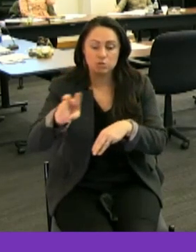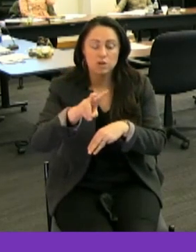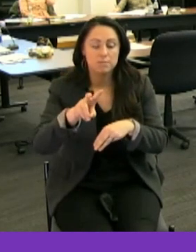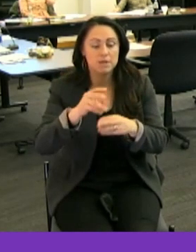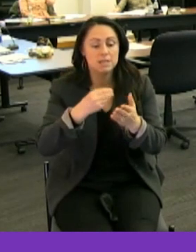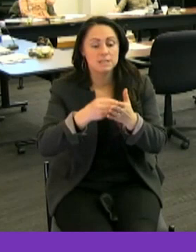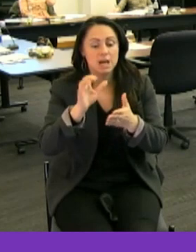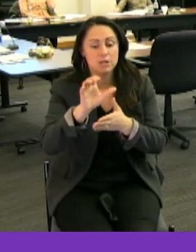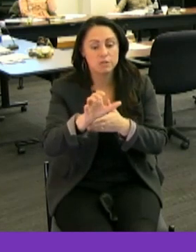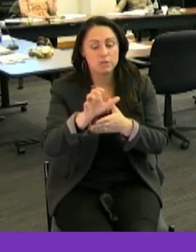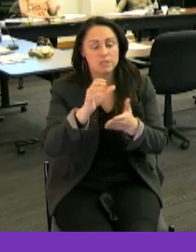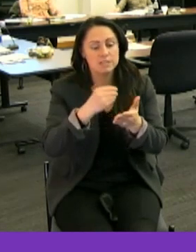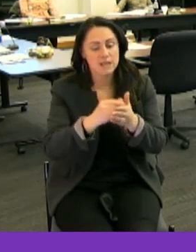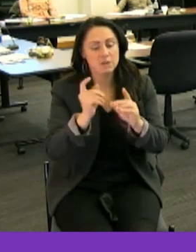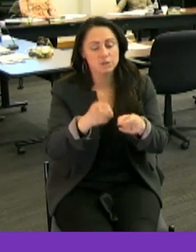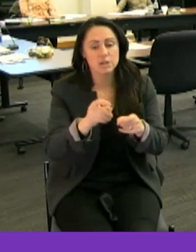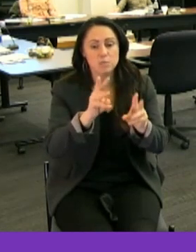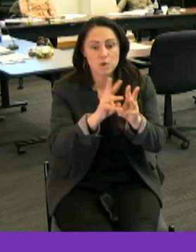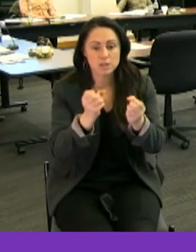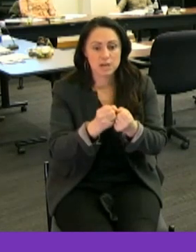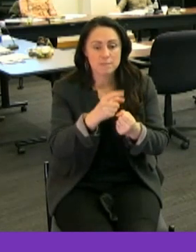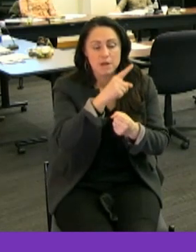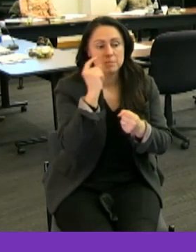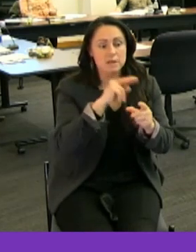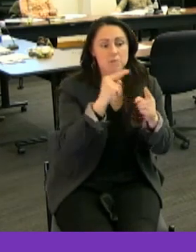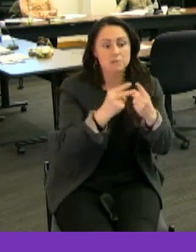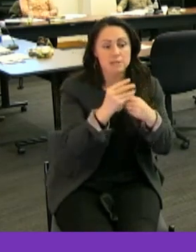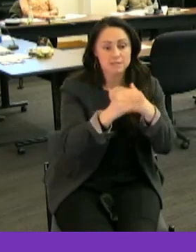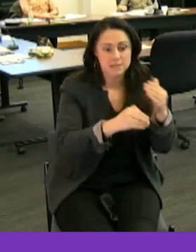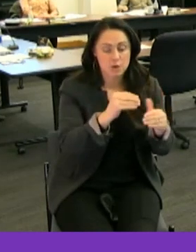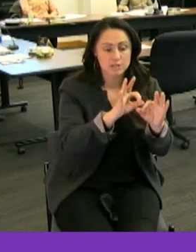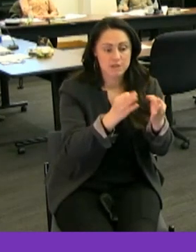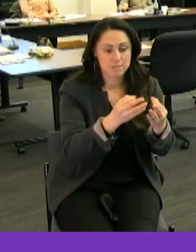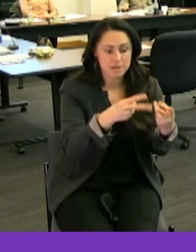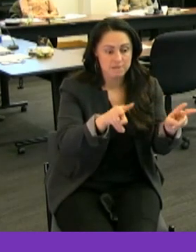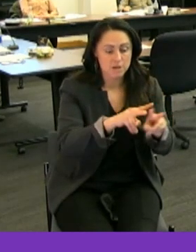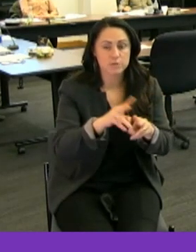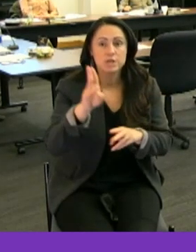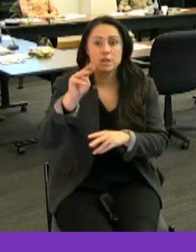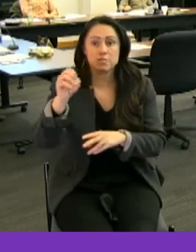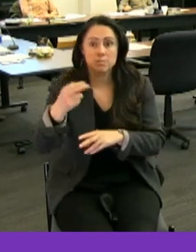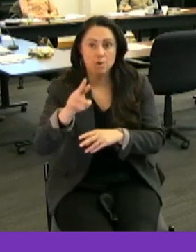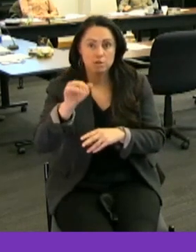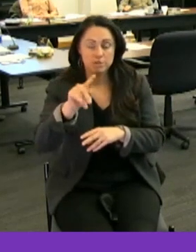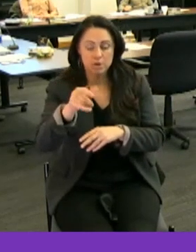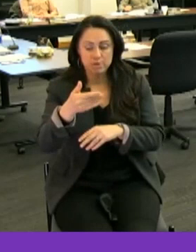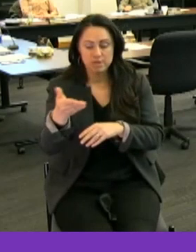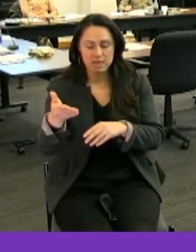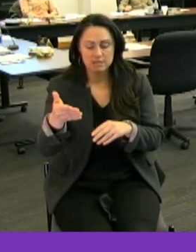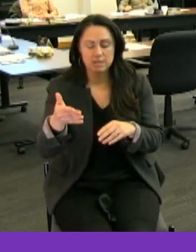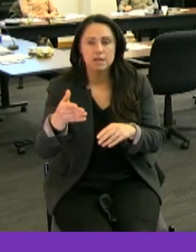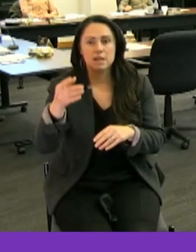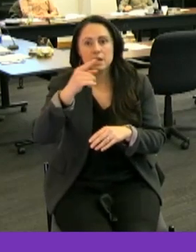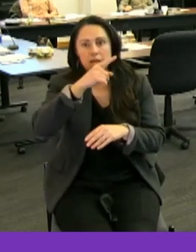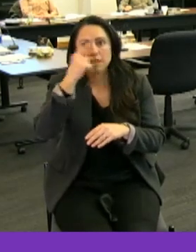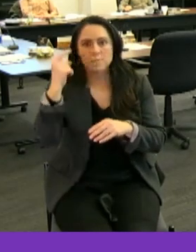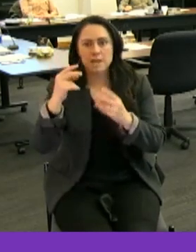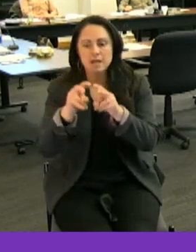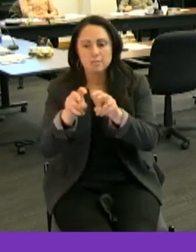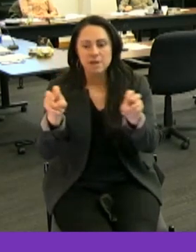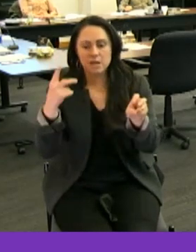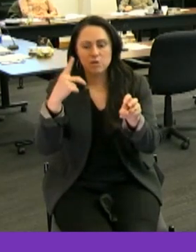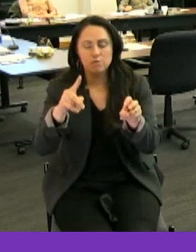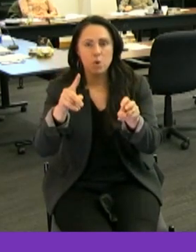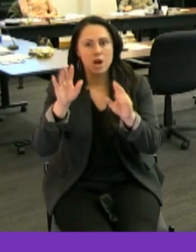workshop, Black Perspective series, family values. And then in March, we have a couple other things coming up. The Black Panel for